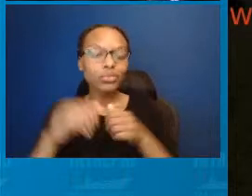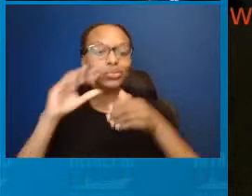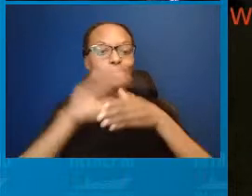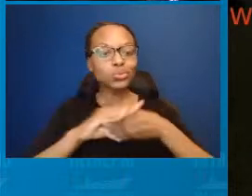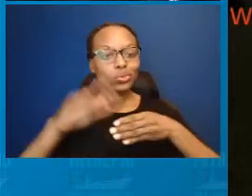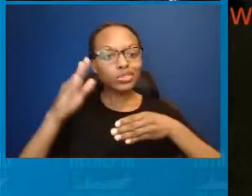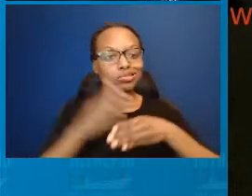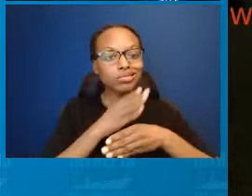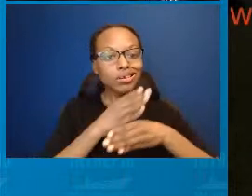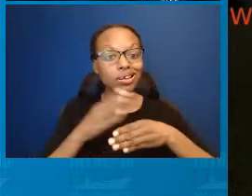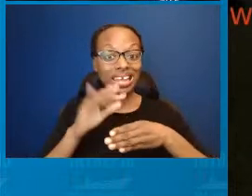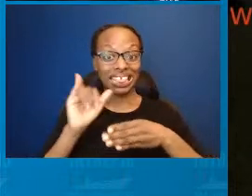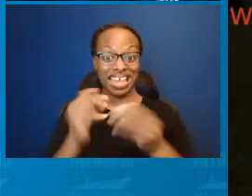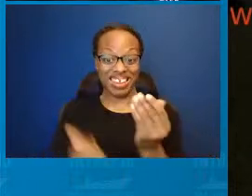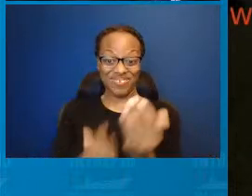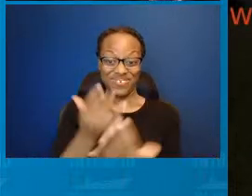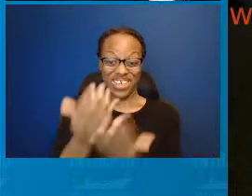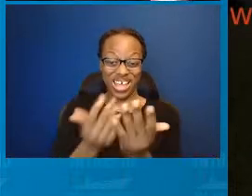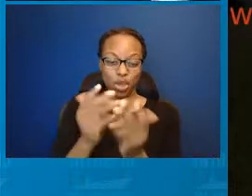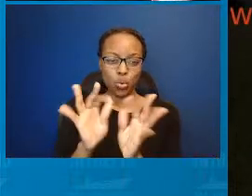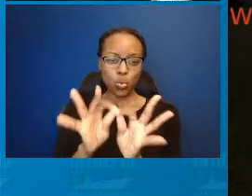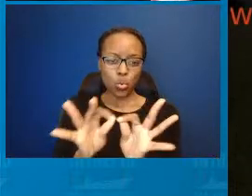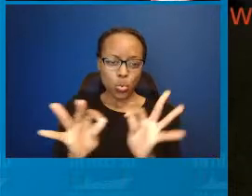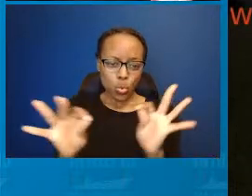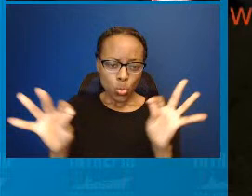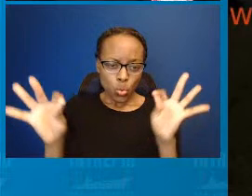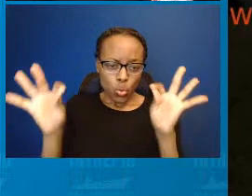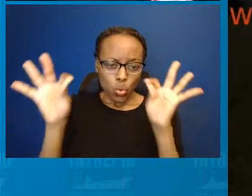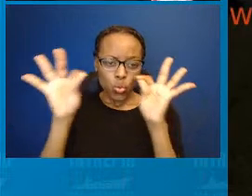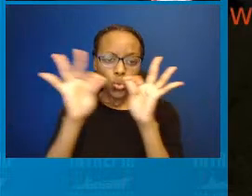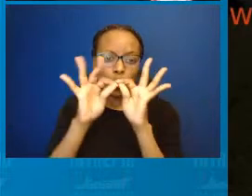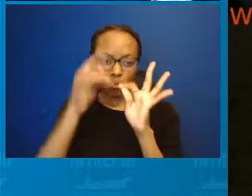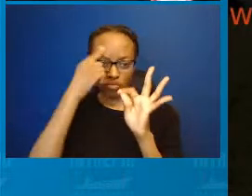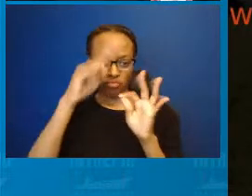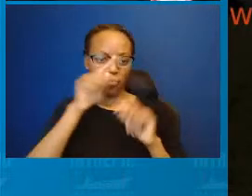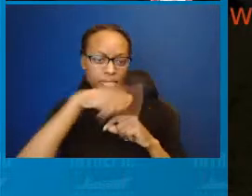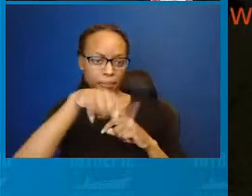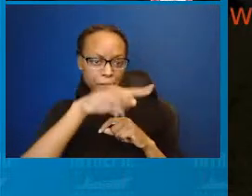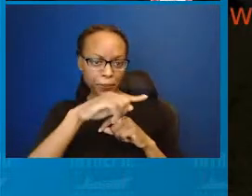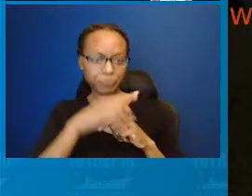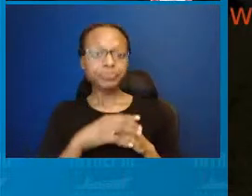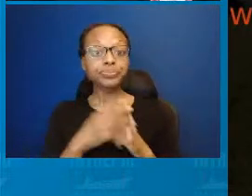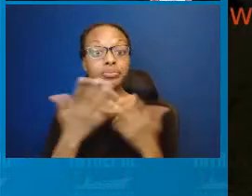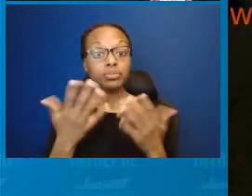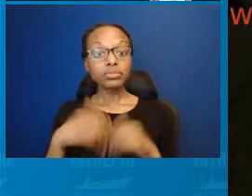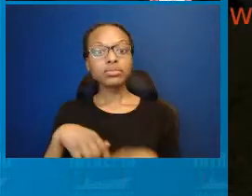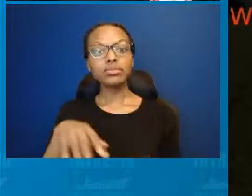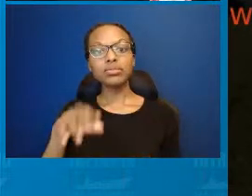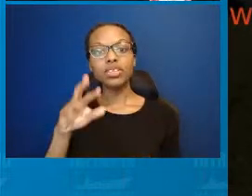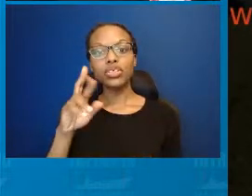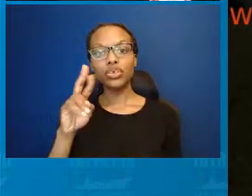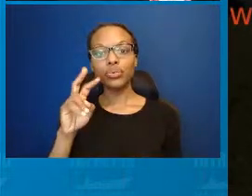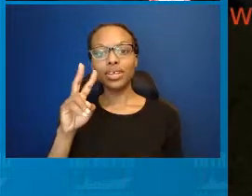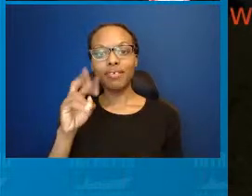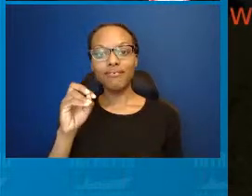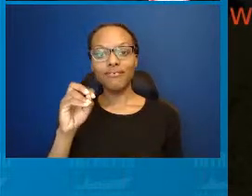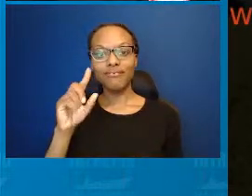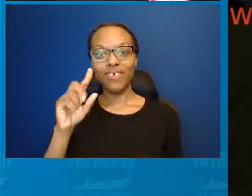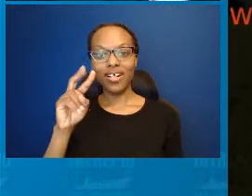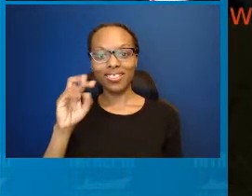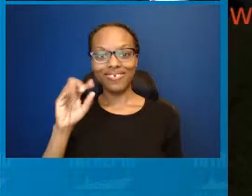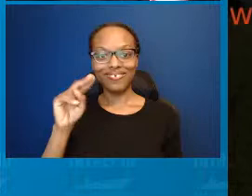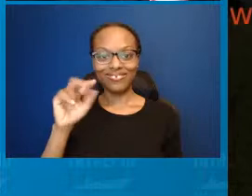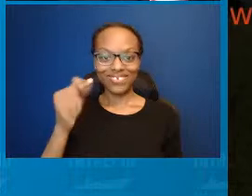Navajo Native Americans. So revolving male and revolving female, they're revolving around something important. If we can look